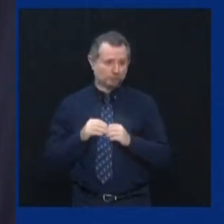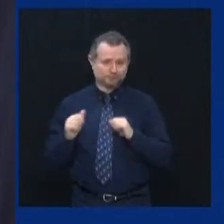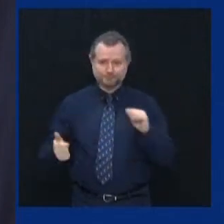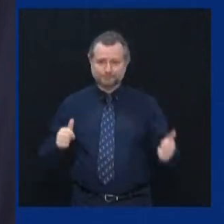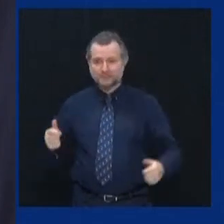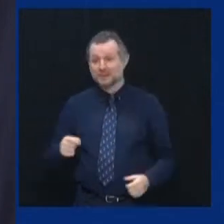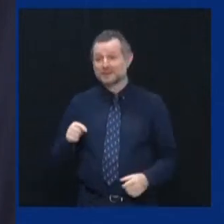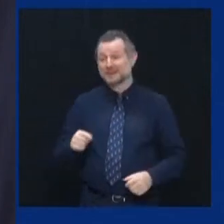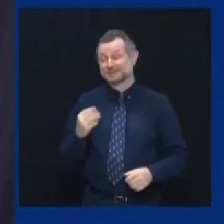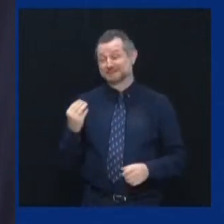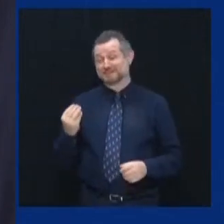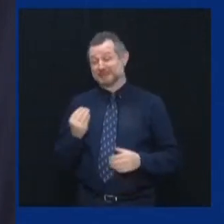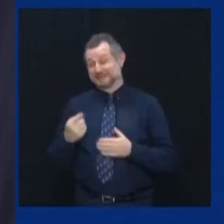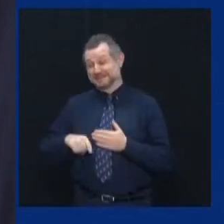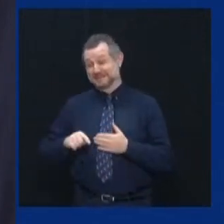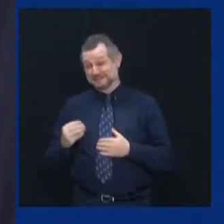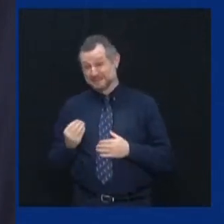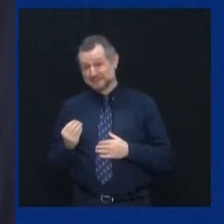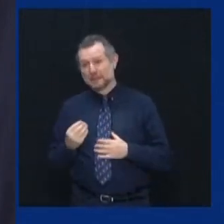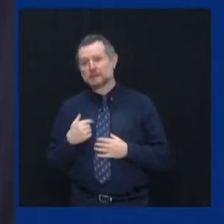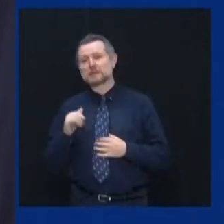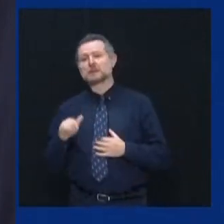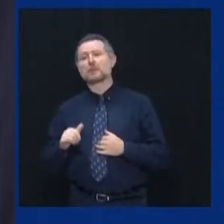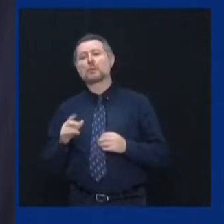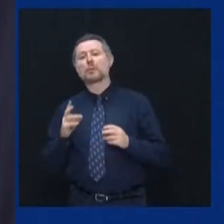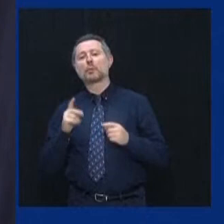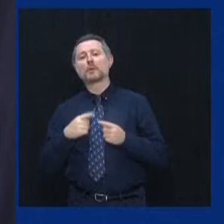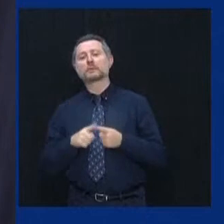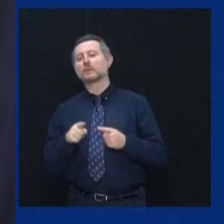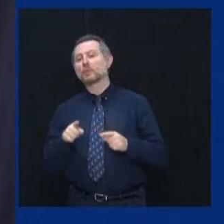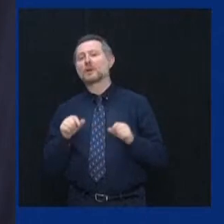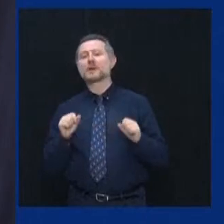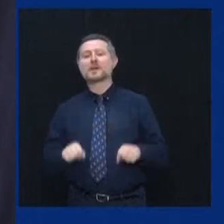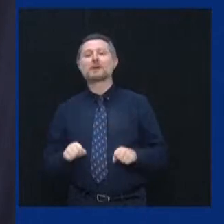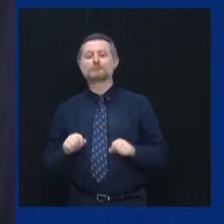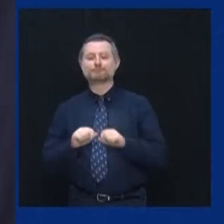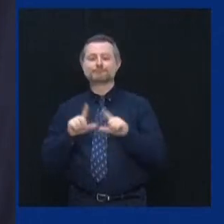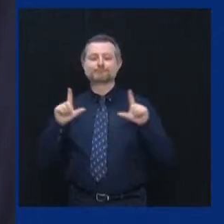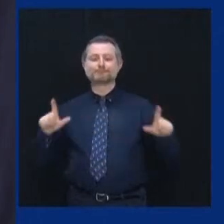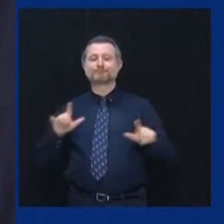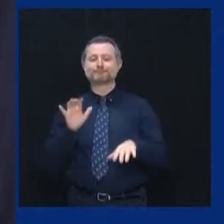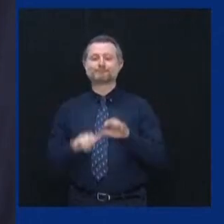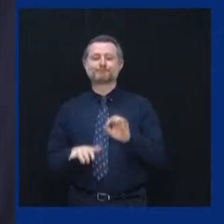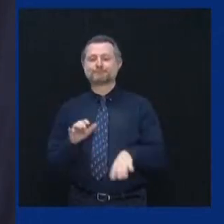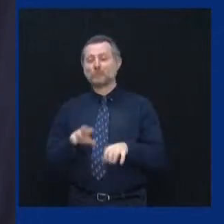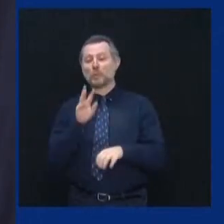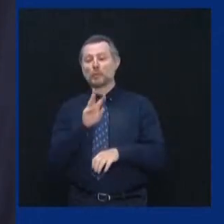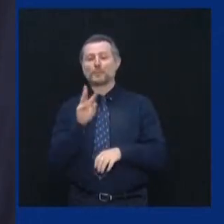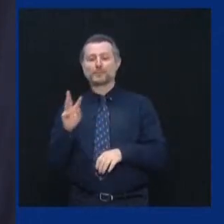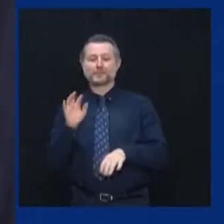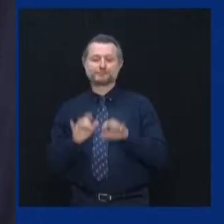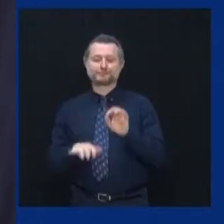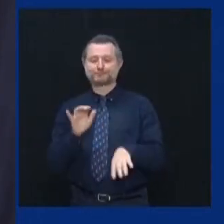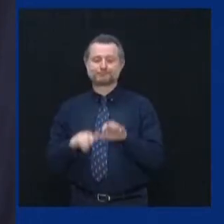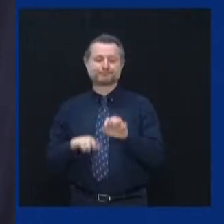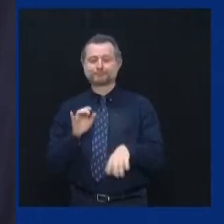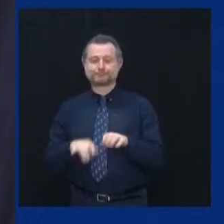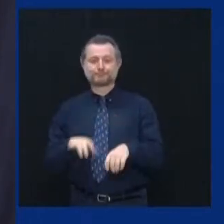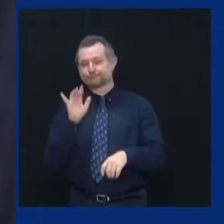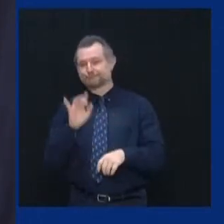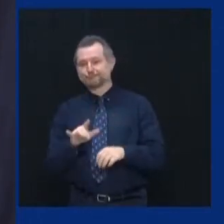Monday basically is when the registration website will open to make an